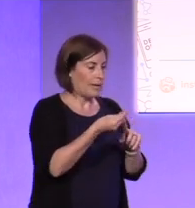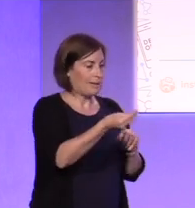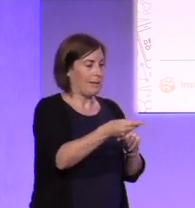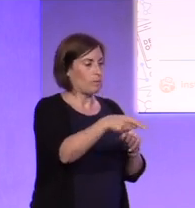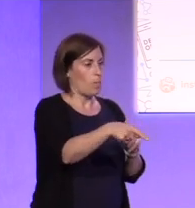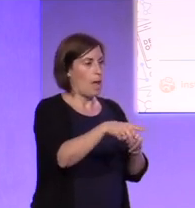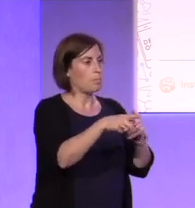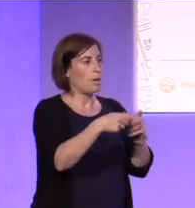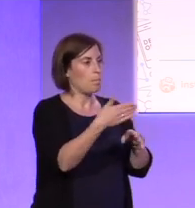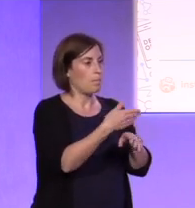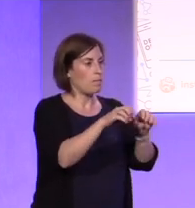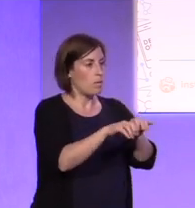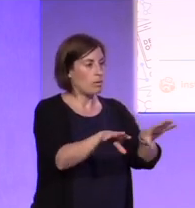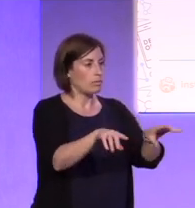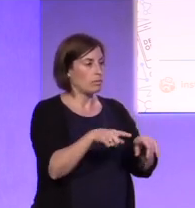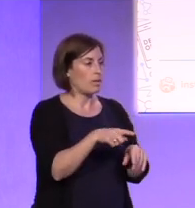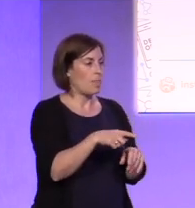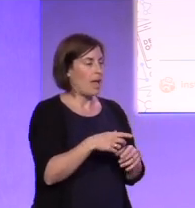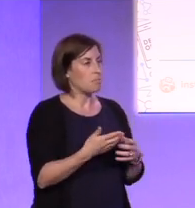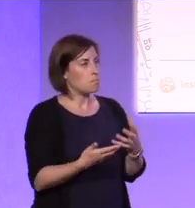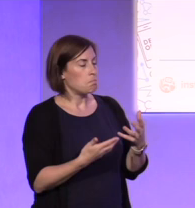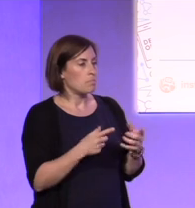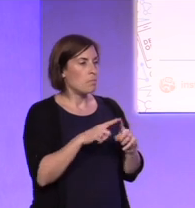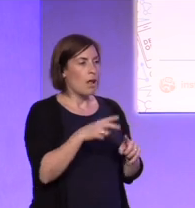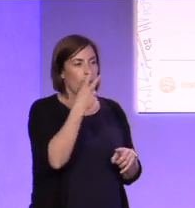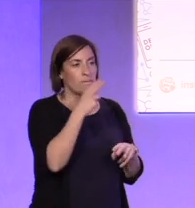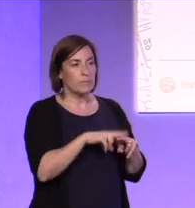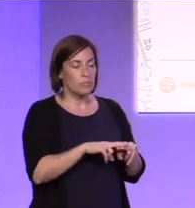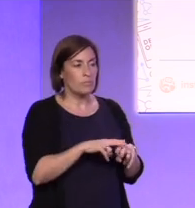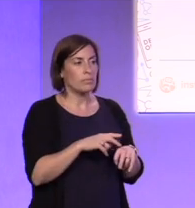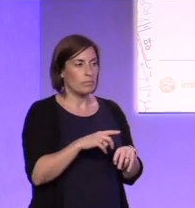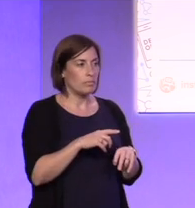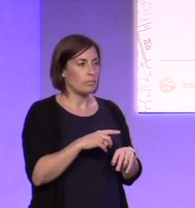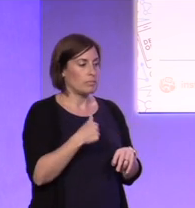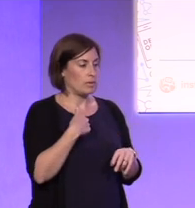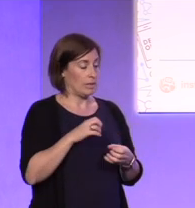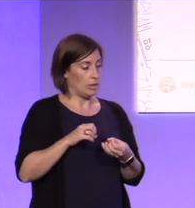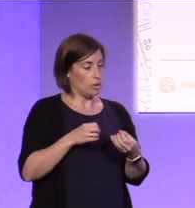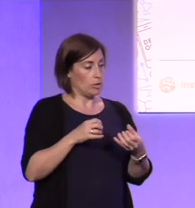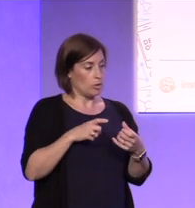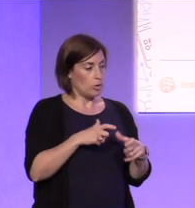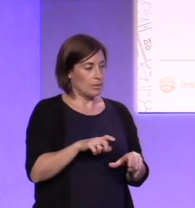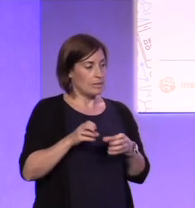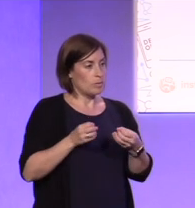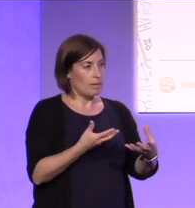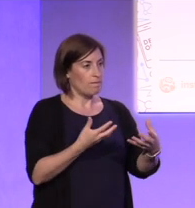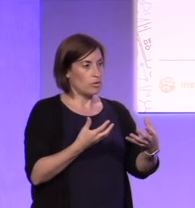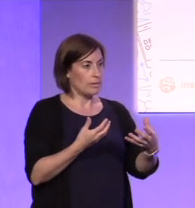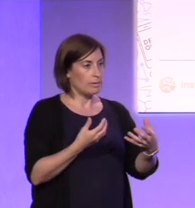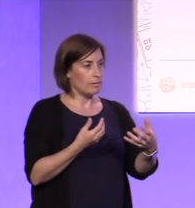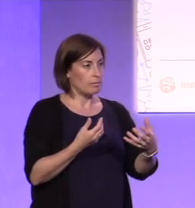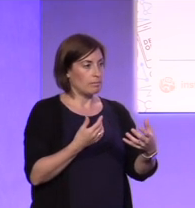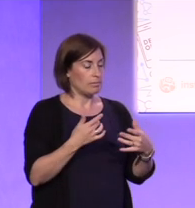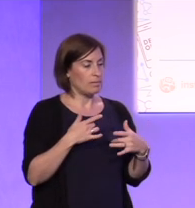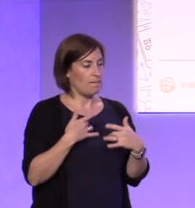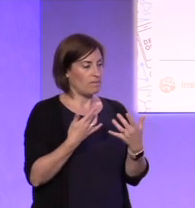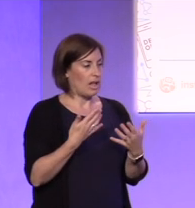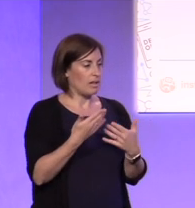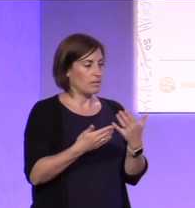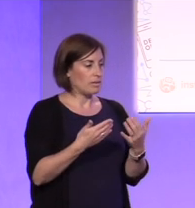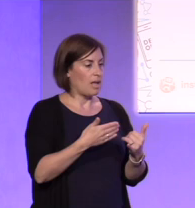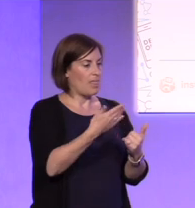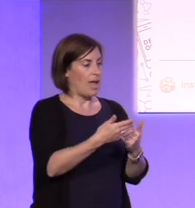feel a bit old school. After all, we've been doing continuous delivery. It sometimes feels a bit like a waterfall at the end of a